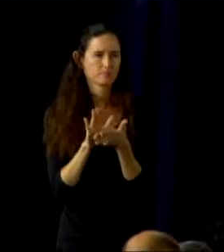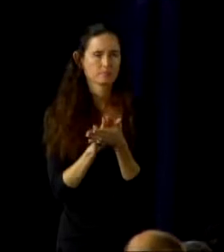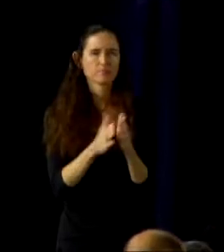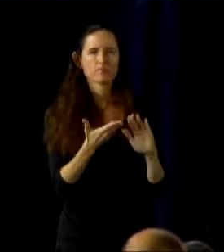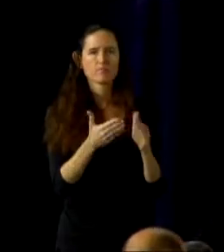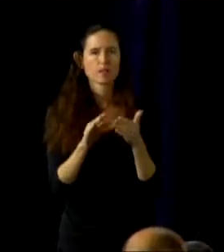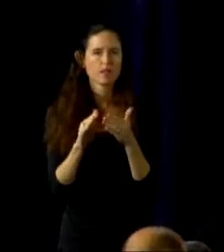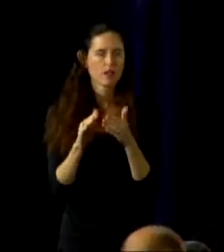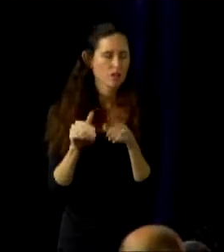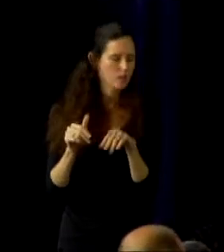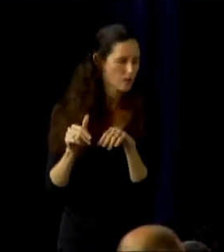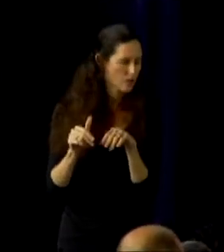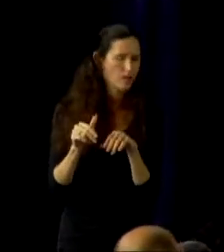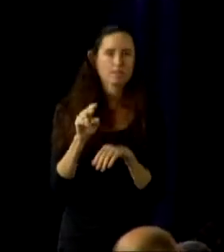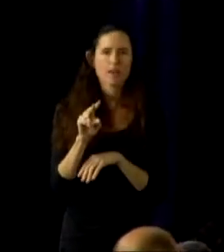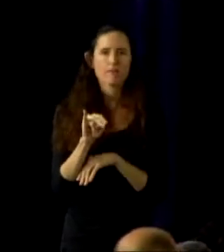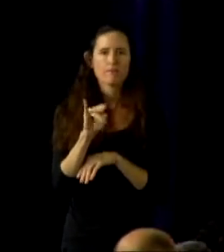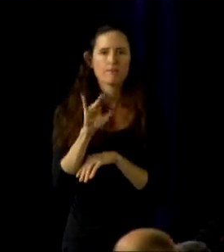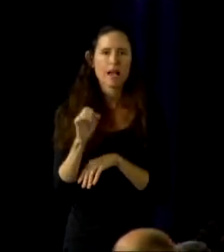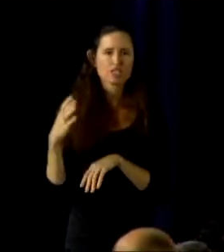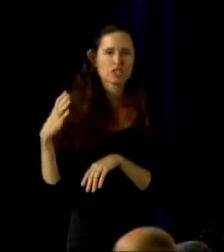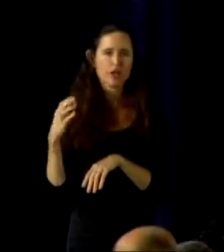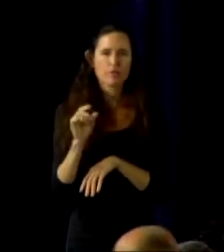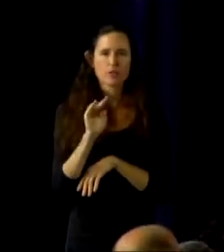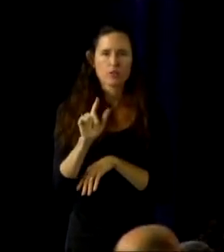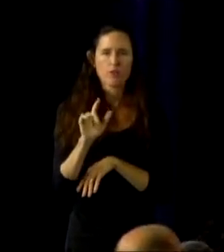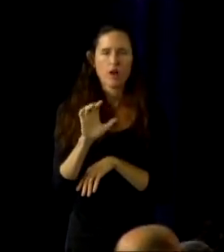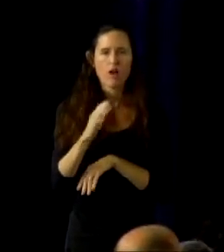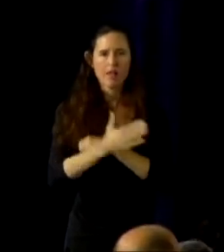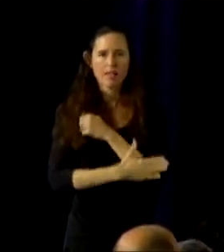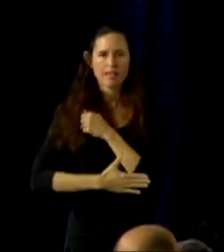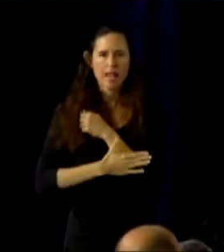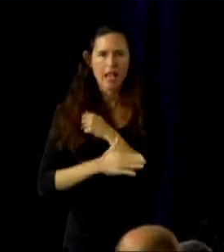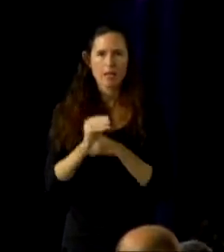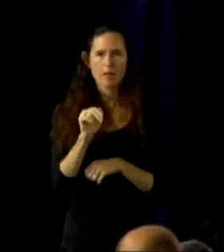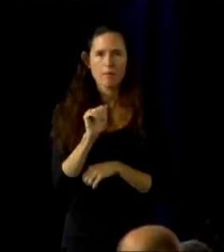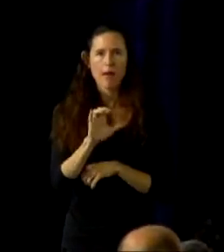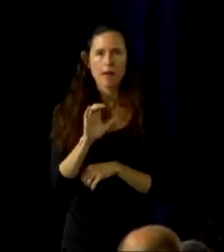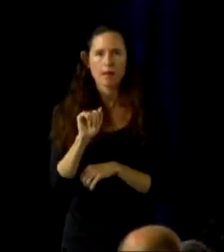Sitting next to her is our Vice Chair for Duval County, Mac McGee.